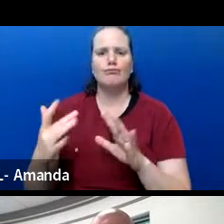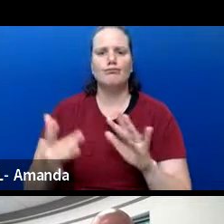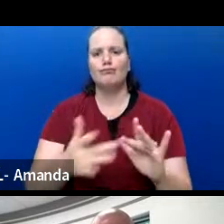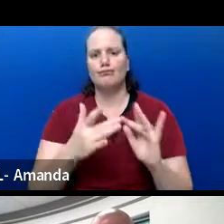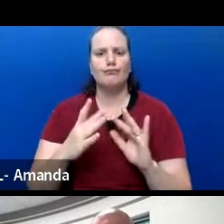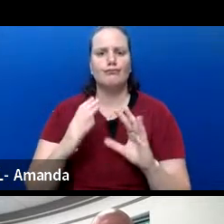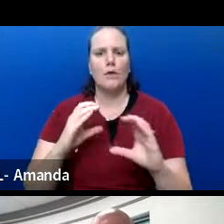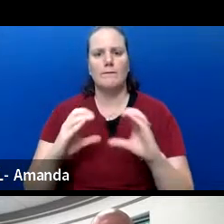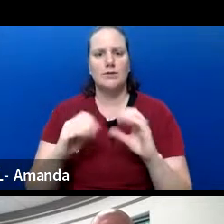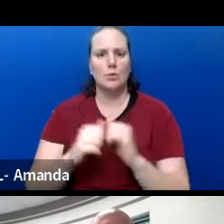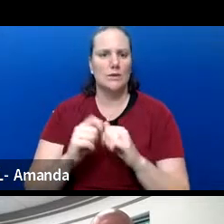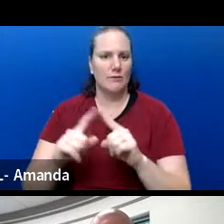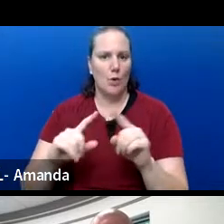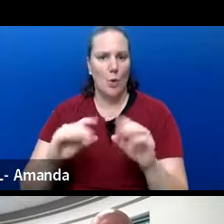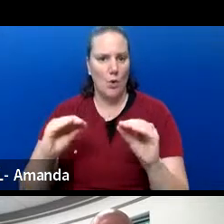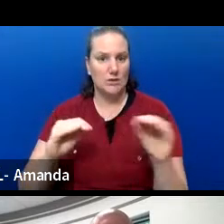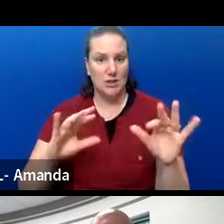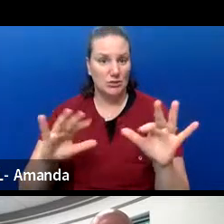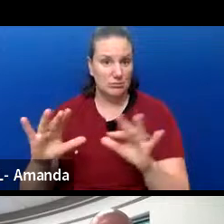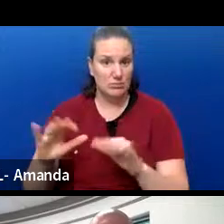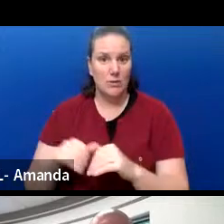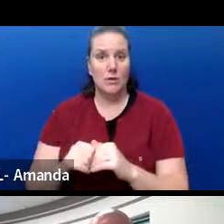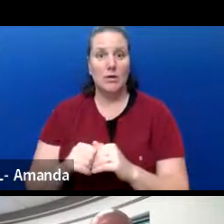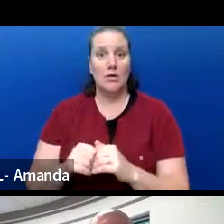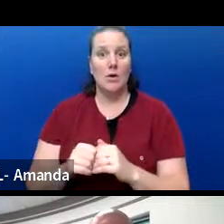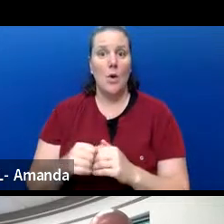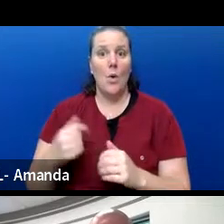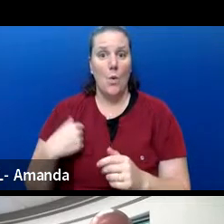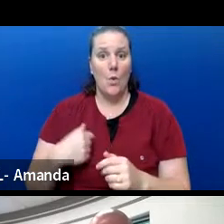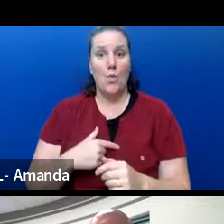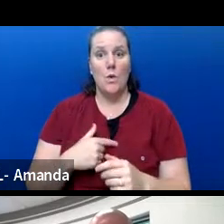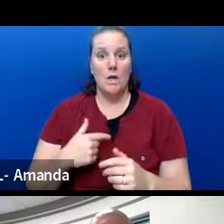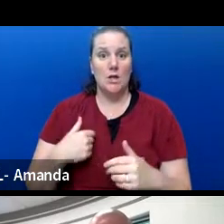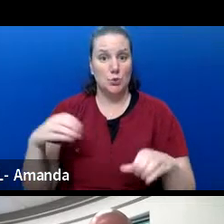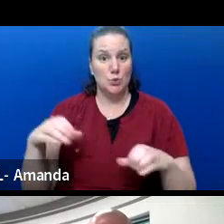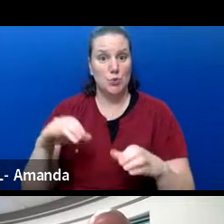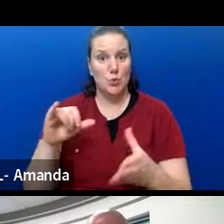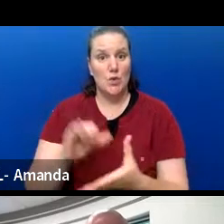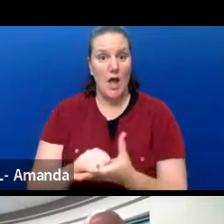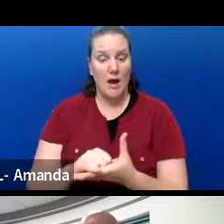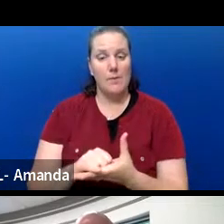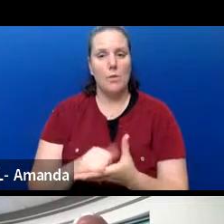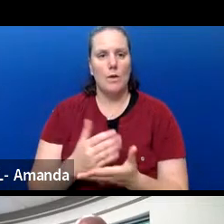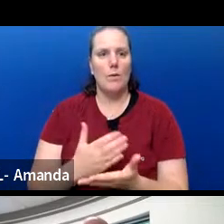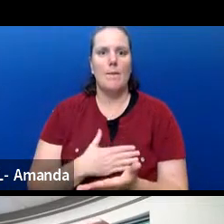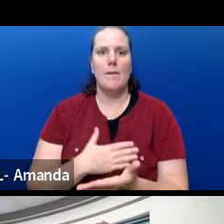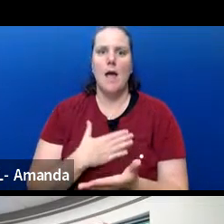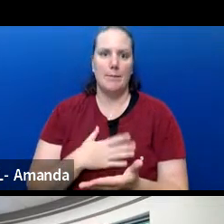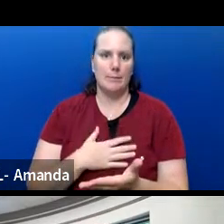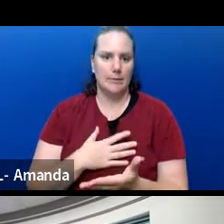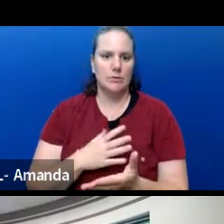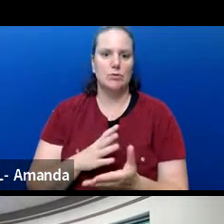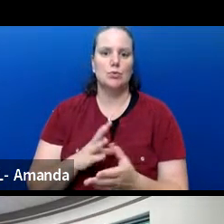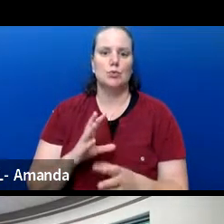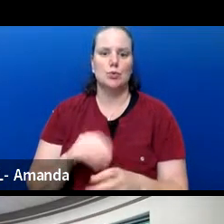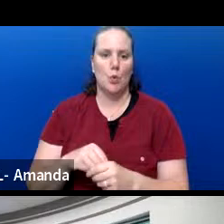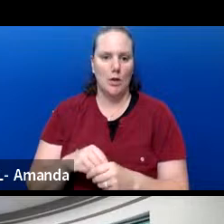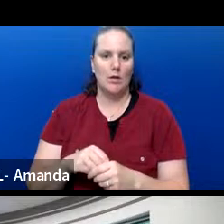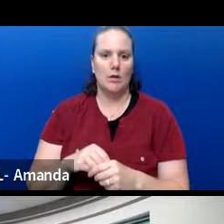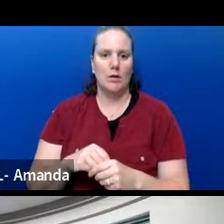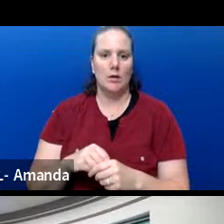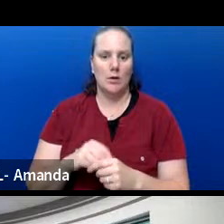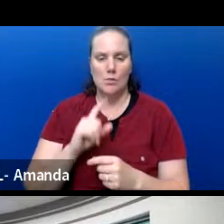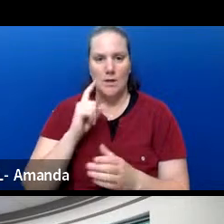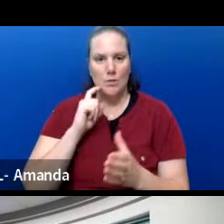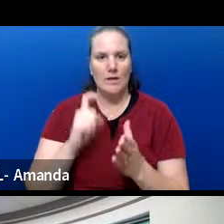different organizations, we have done those. We would be happy to join, just really recognizing that it